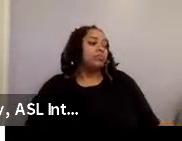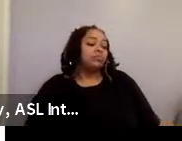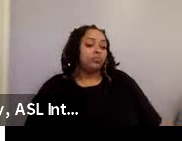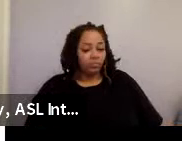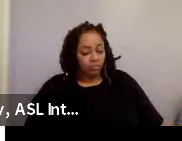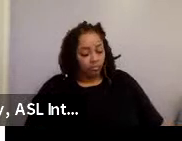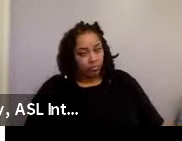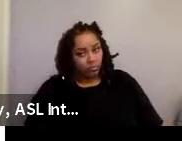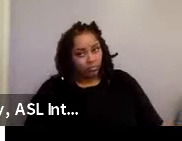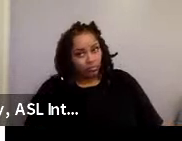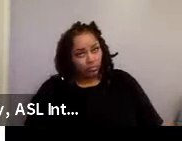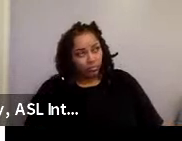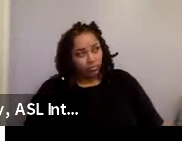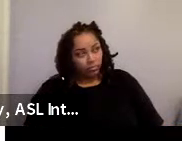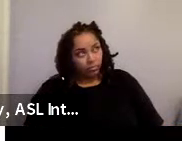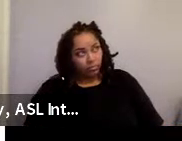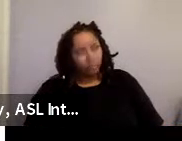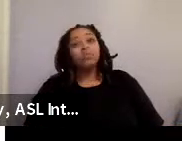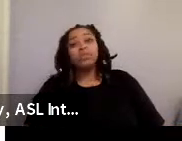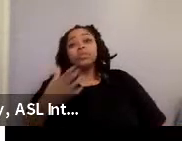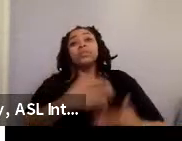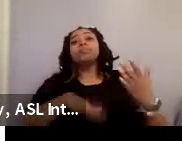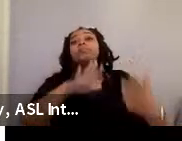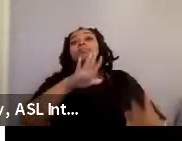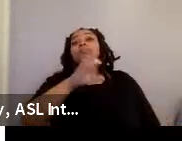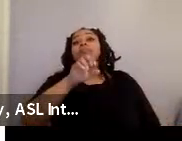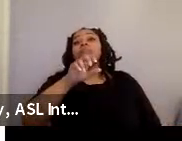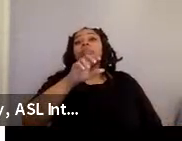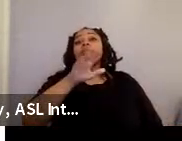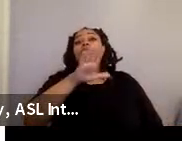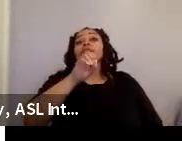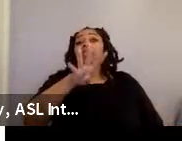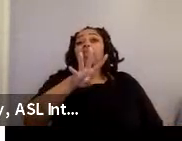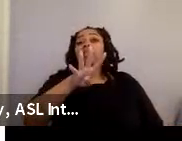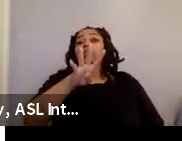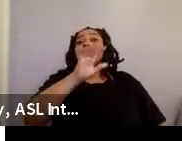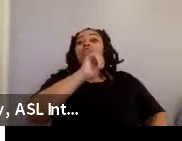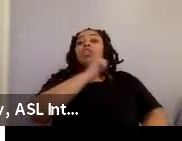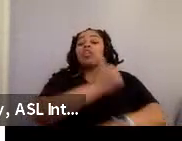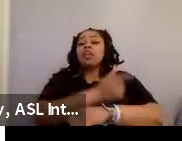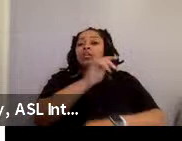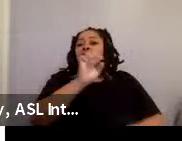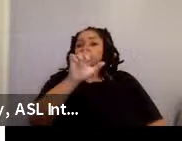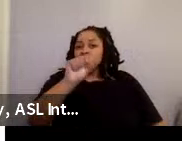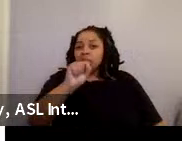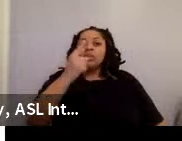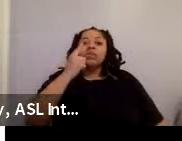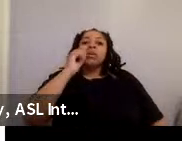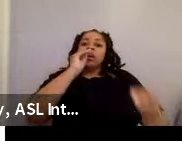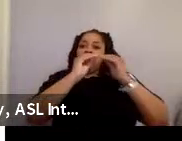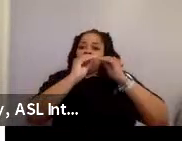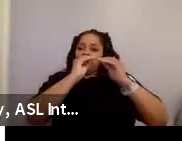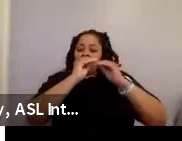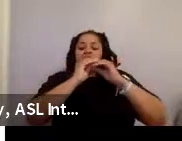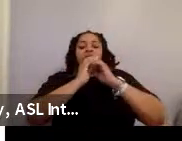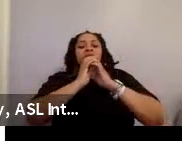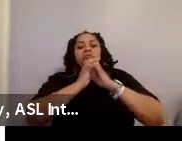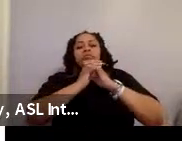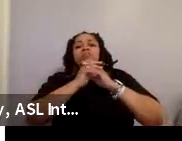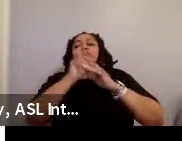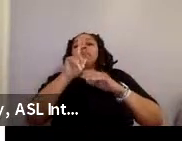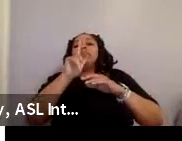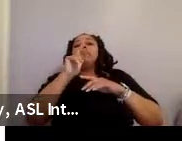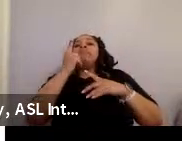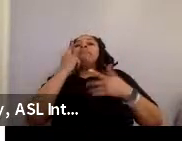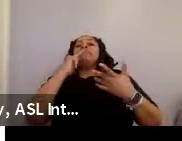Mentioned there is a section 503 on authoring tools for content creation or editing. That authoring tools shall provide a mode